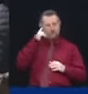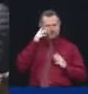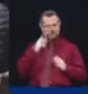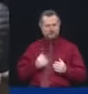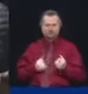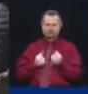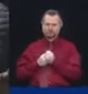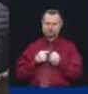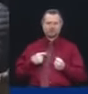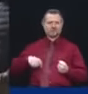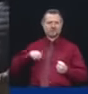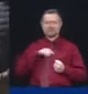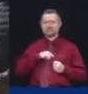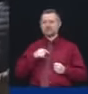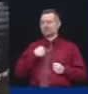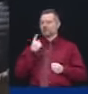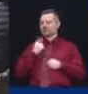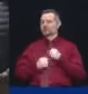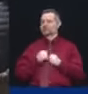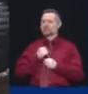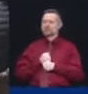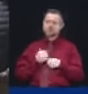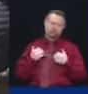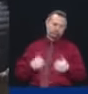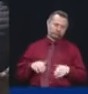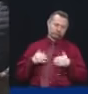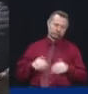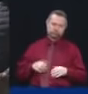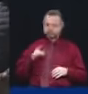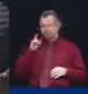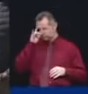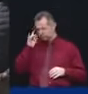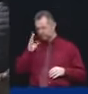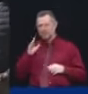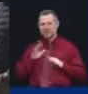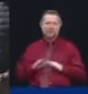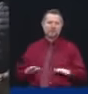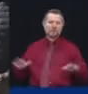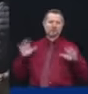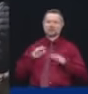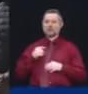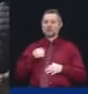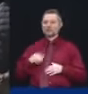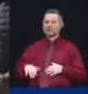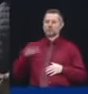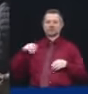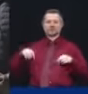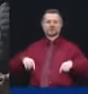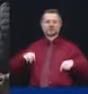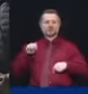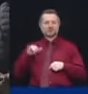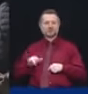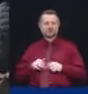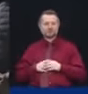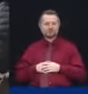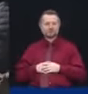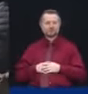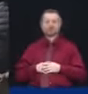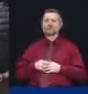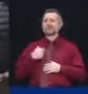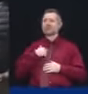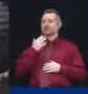year has been incredibly painful for everyone. I grew up here in Syracuse, so one thing that hit close